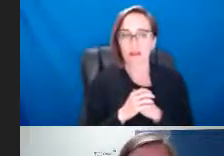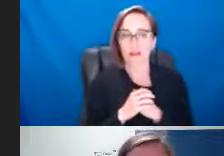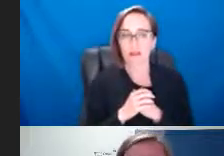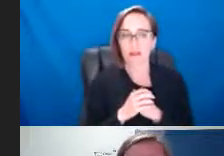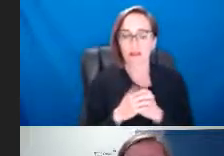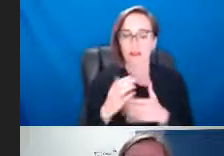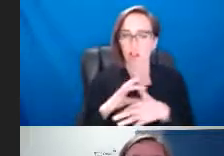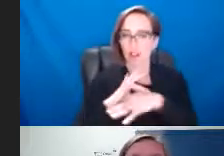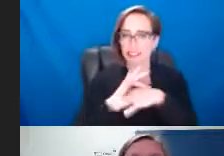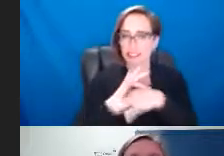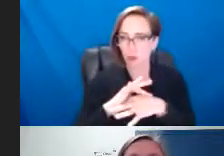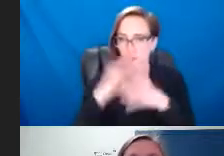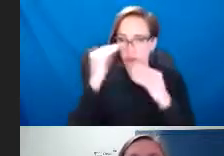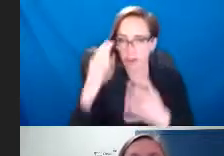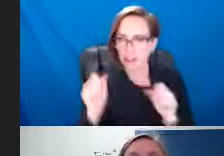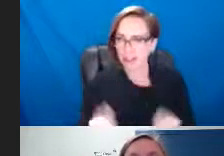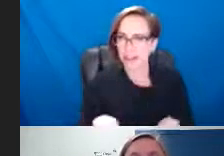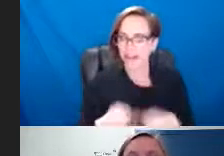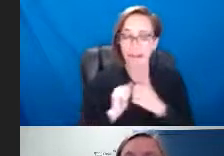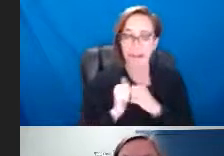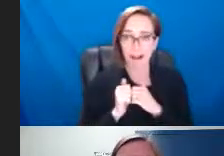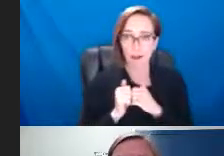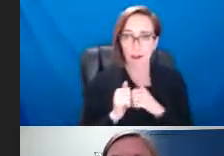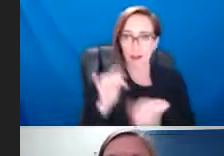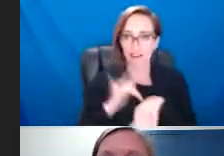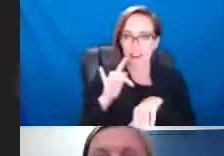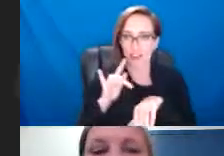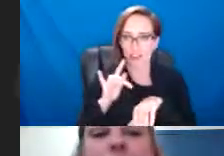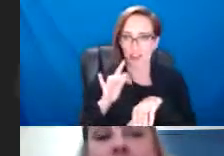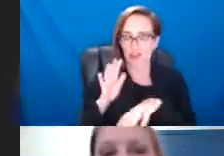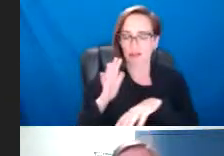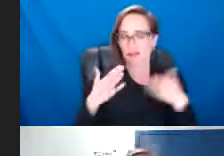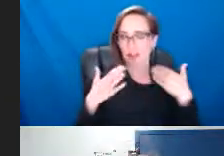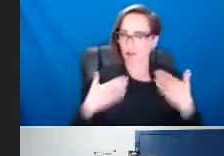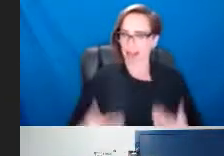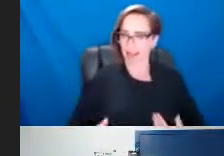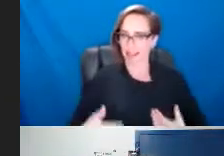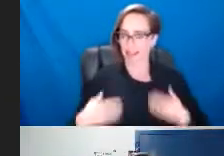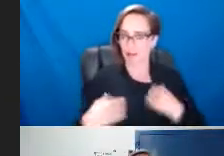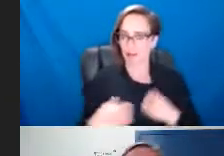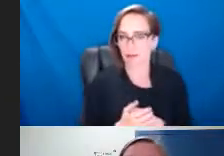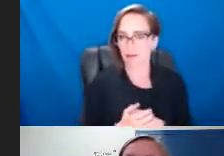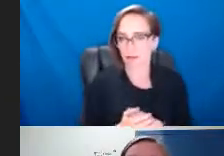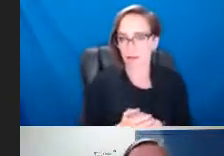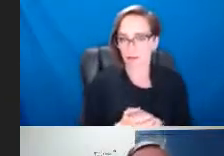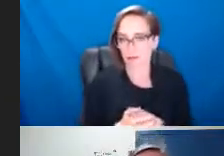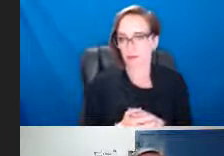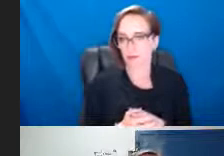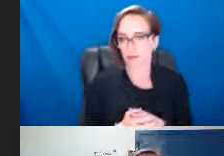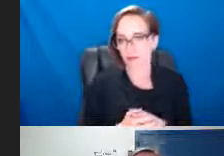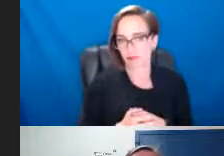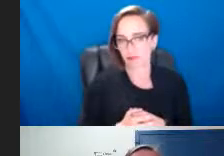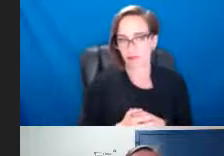contextual information, and they're getting it through touch on the body. And I just want to take a minute here to